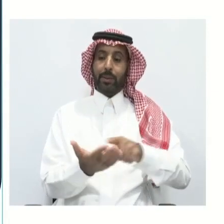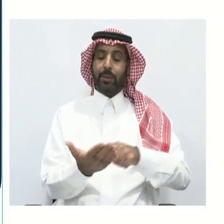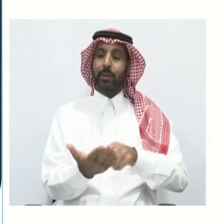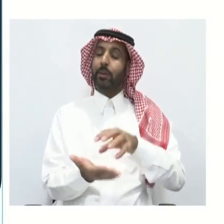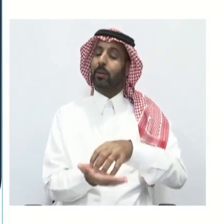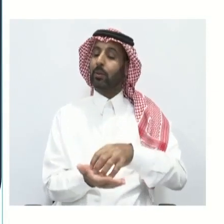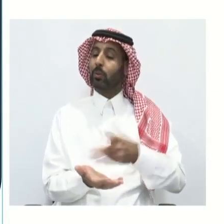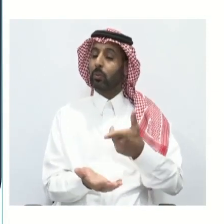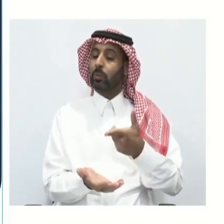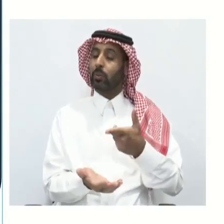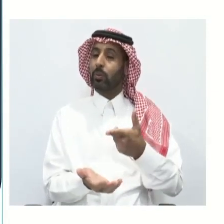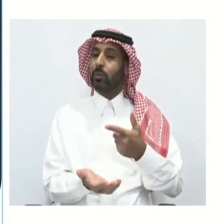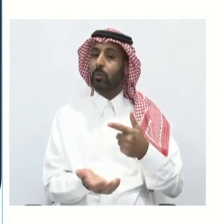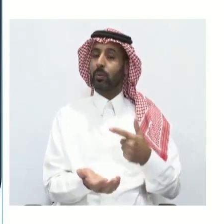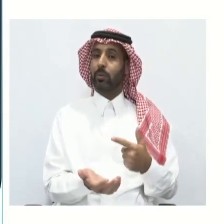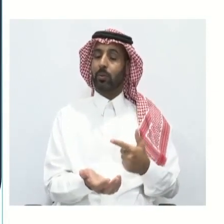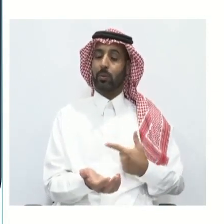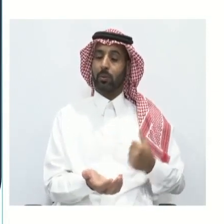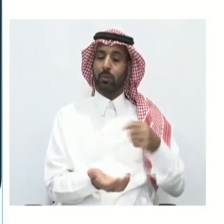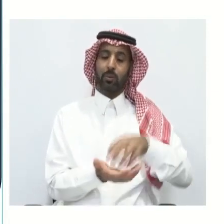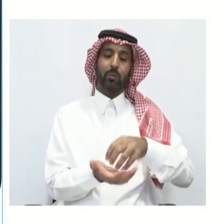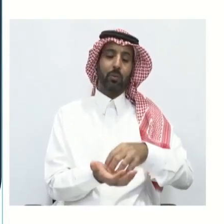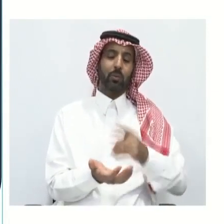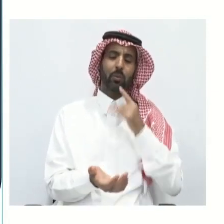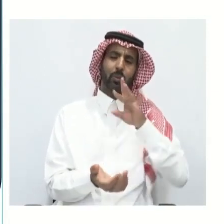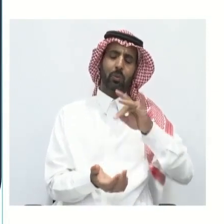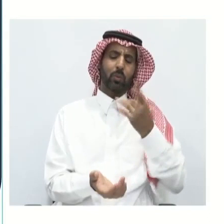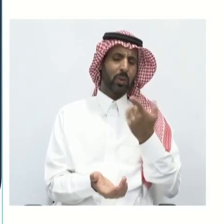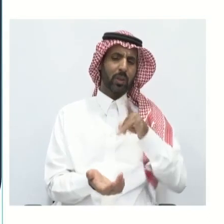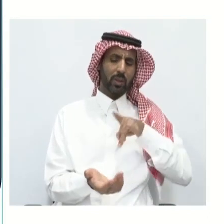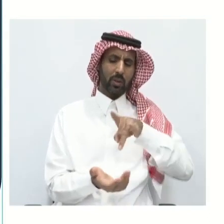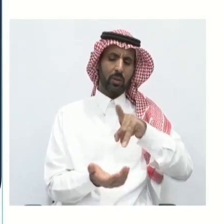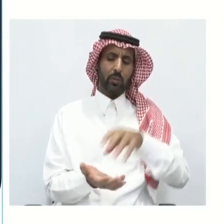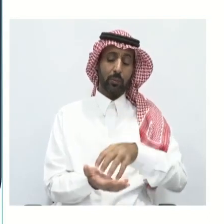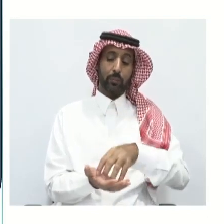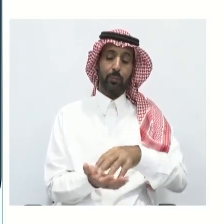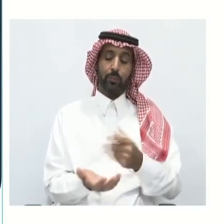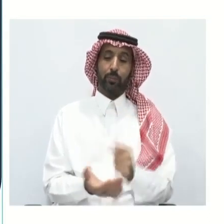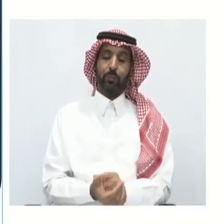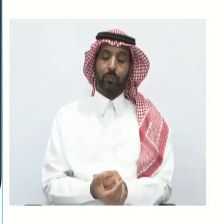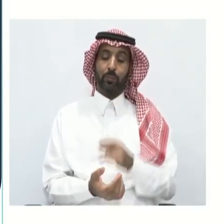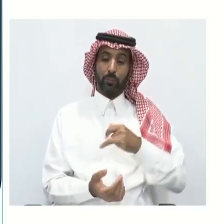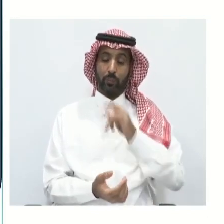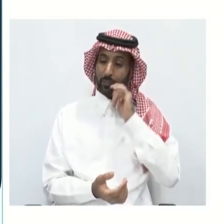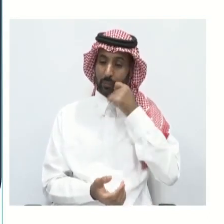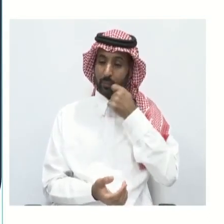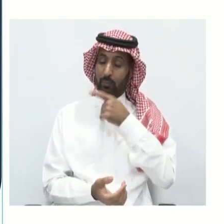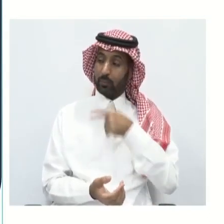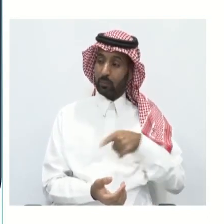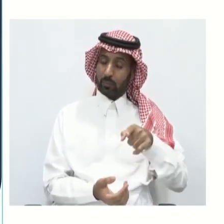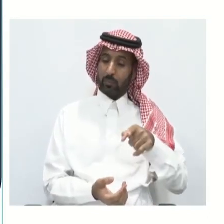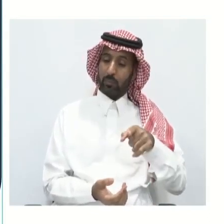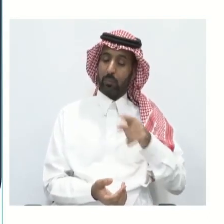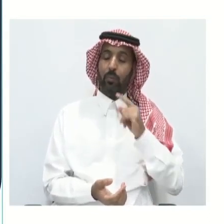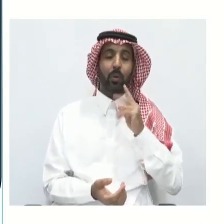asking which, meaning you ask, you're asking what did he choose? Which countries is he going to visit? He's going to